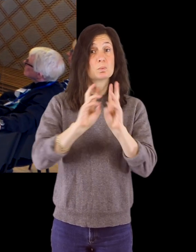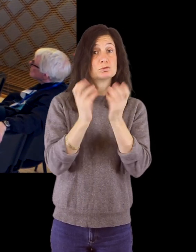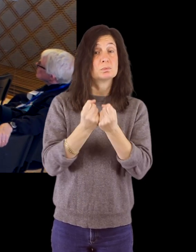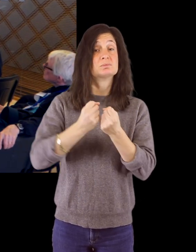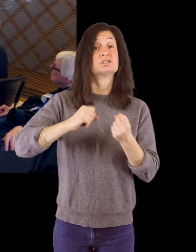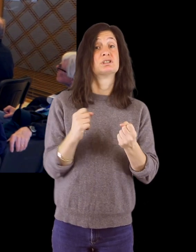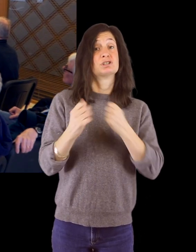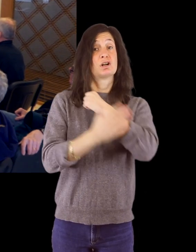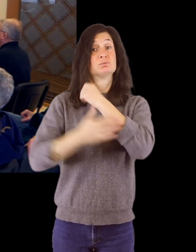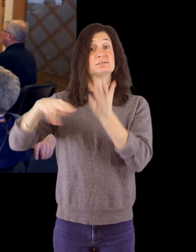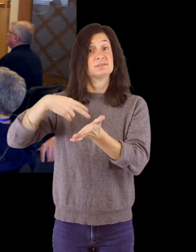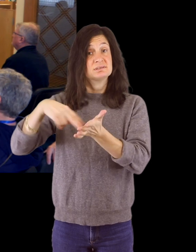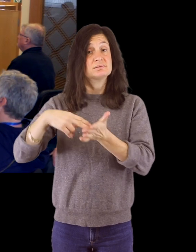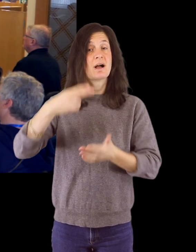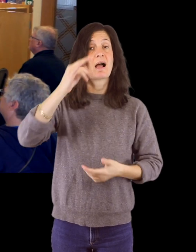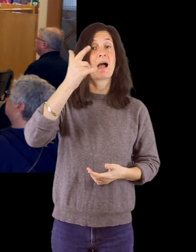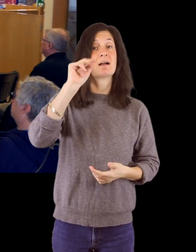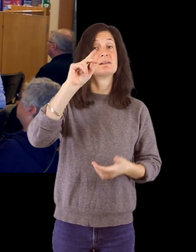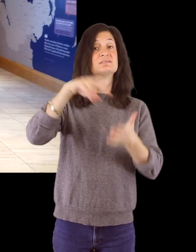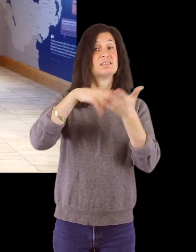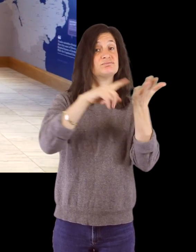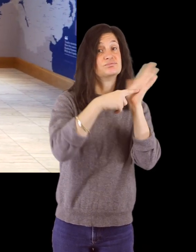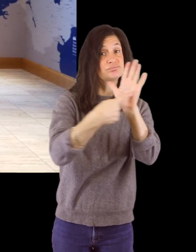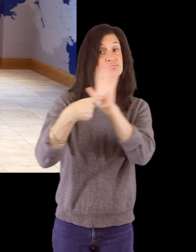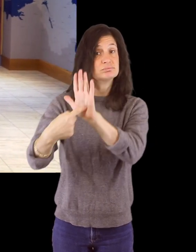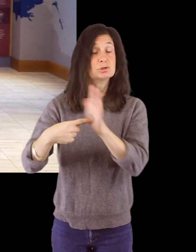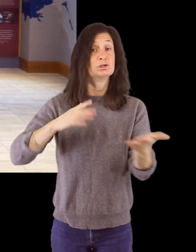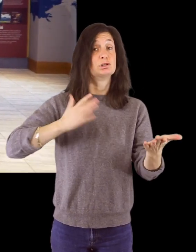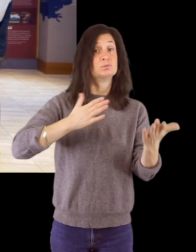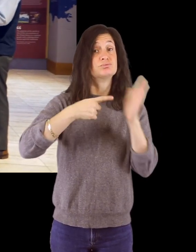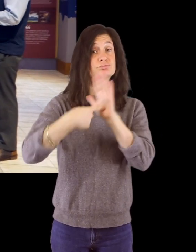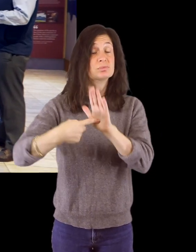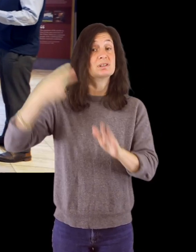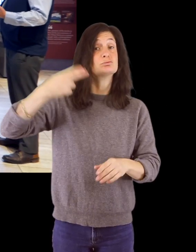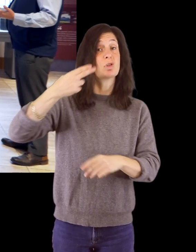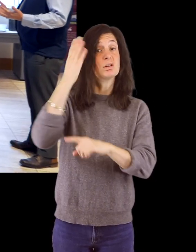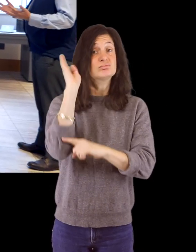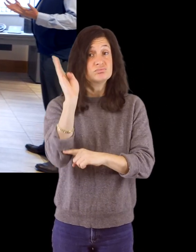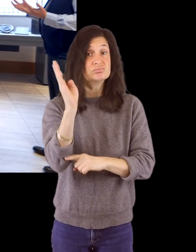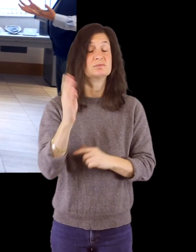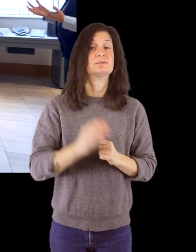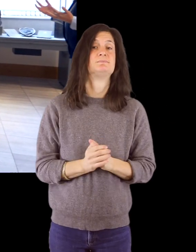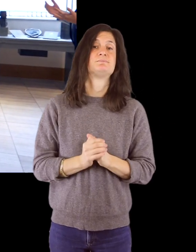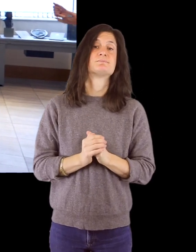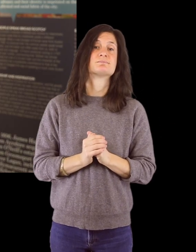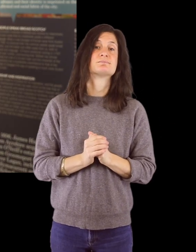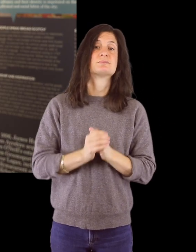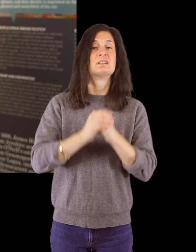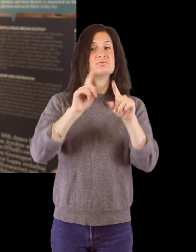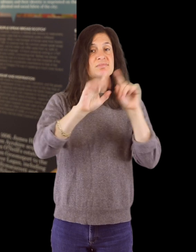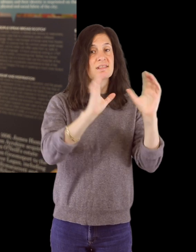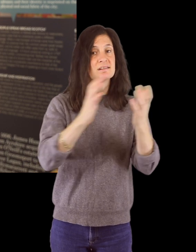Scottish country dancing and Highland dance displays, cookery demonstrations, historical talks and lectures,